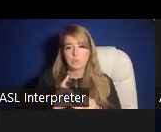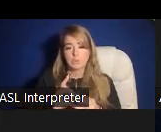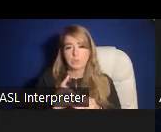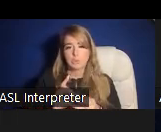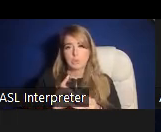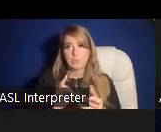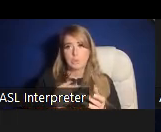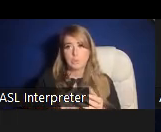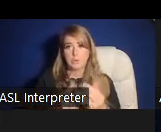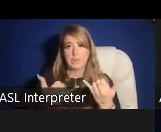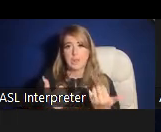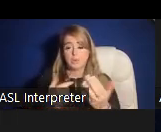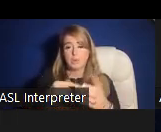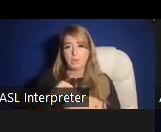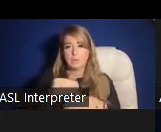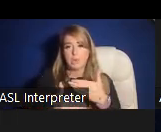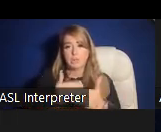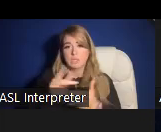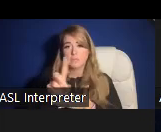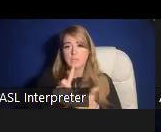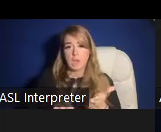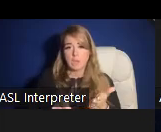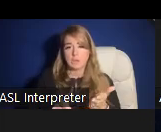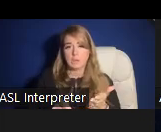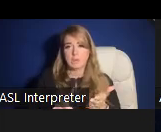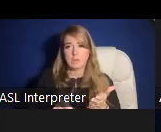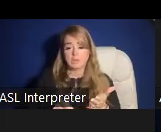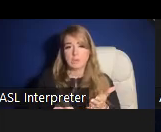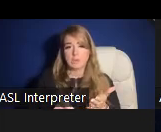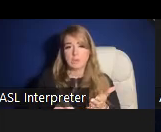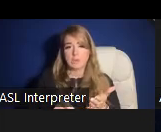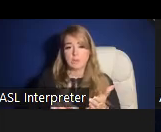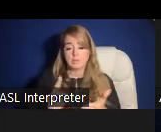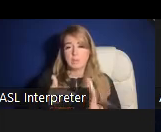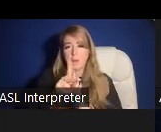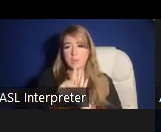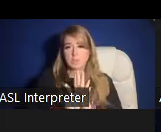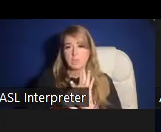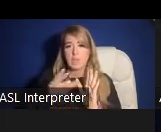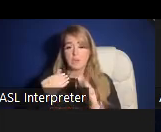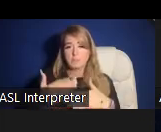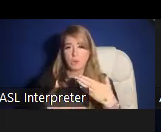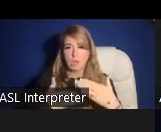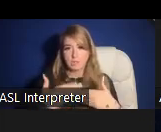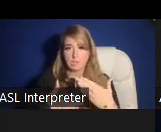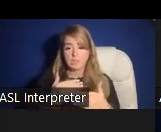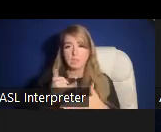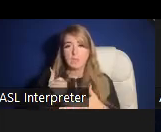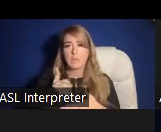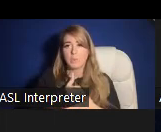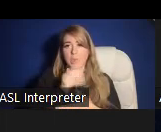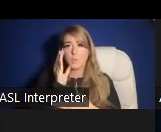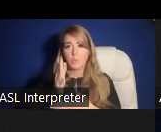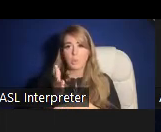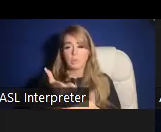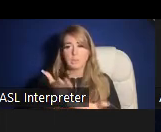We are in the process of designing a policy and a process which we will take